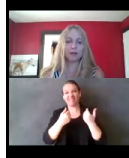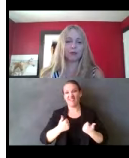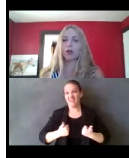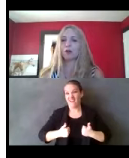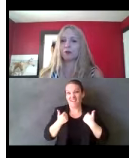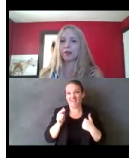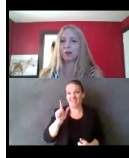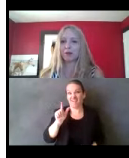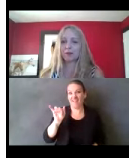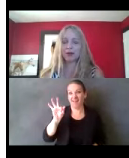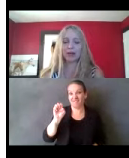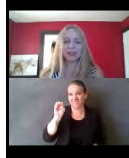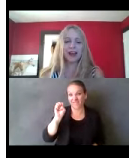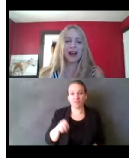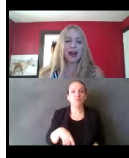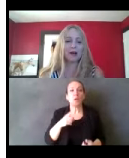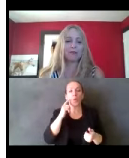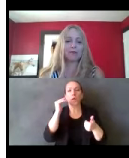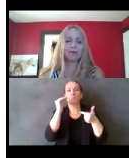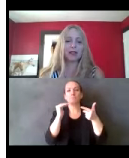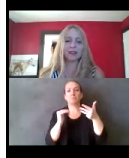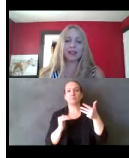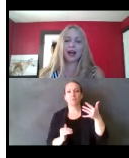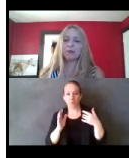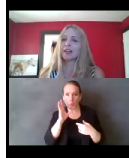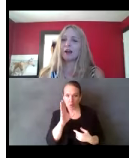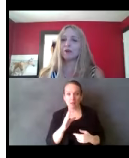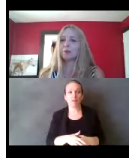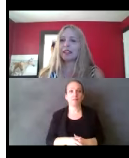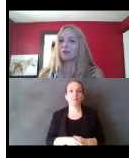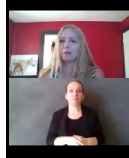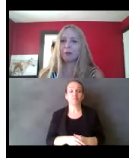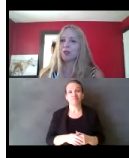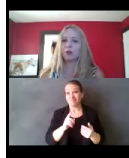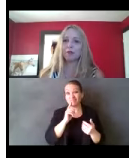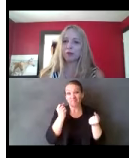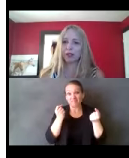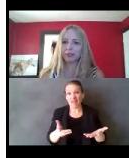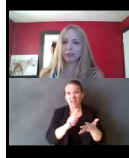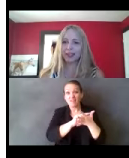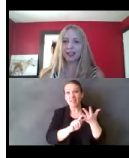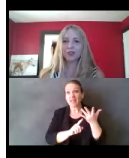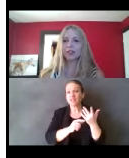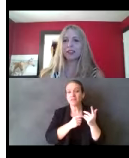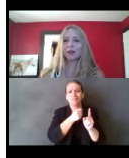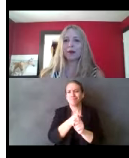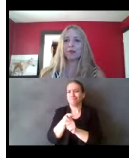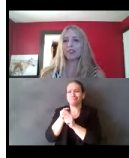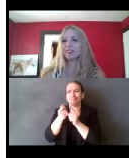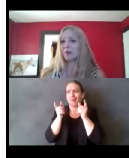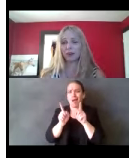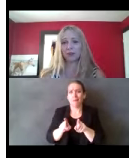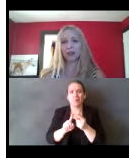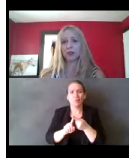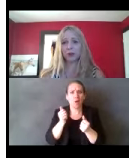here, and we'll go through them one by one, but they happen to many of them happen to everyone. And it's really about